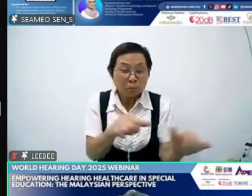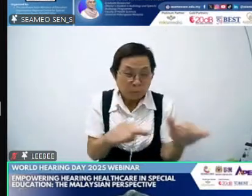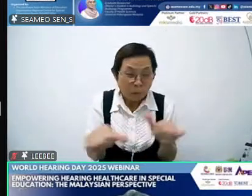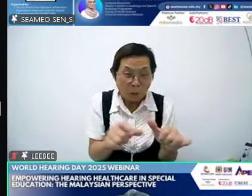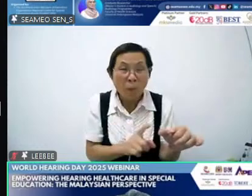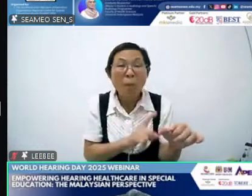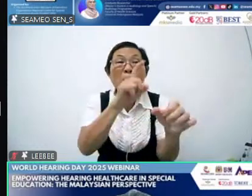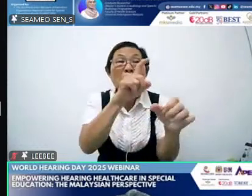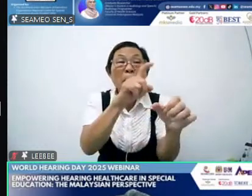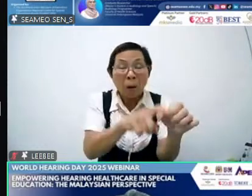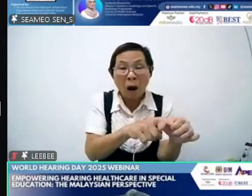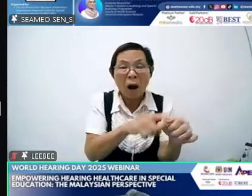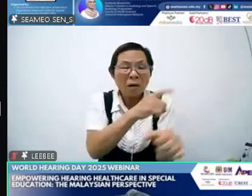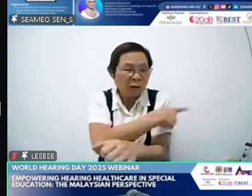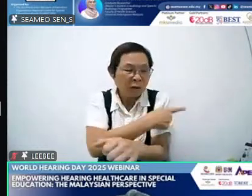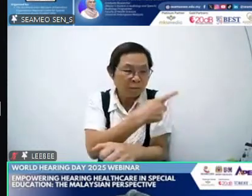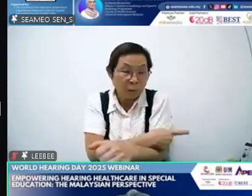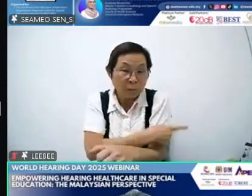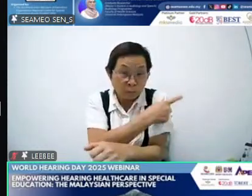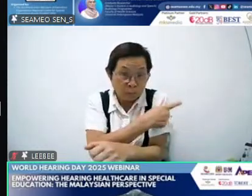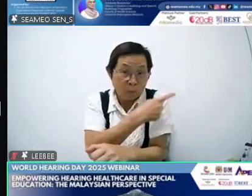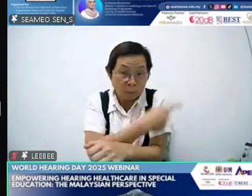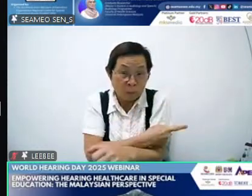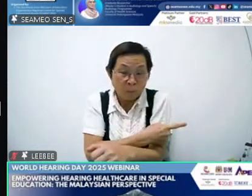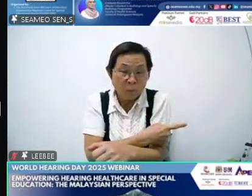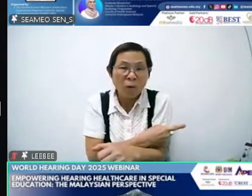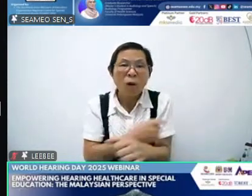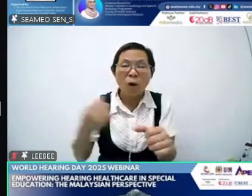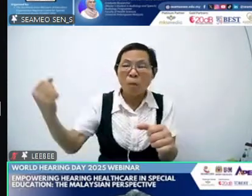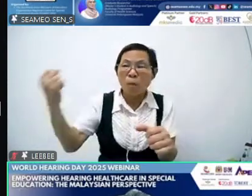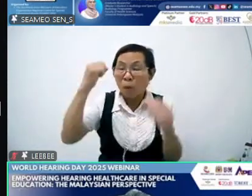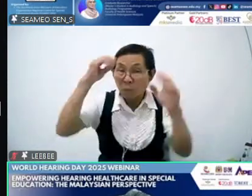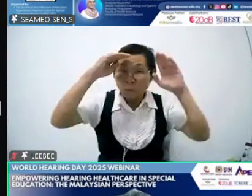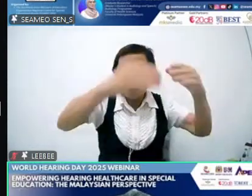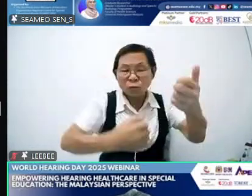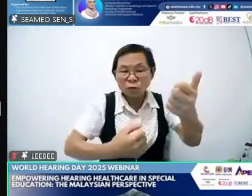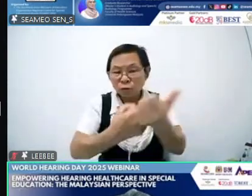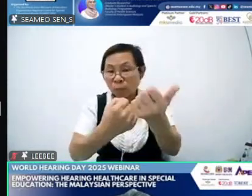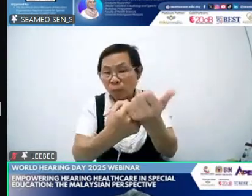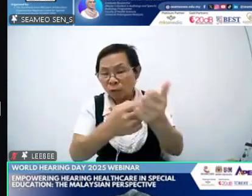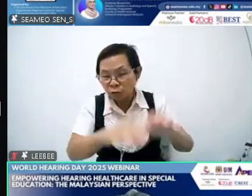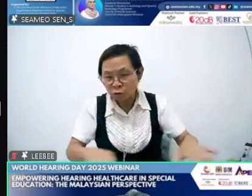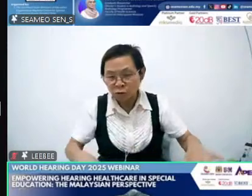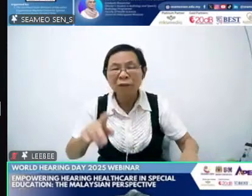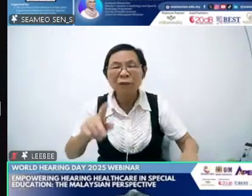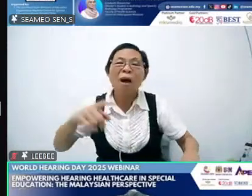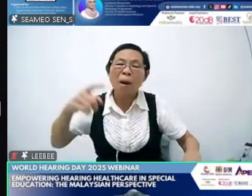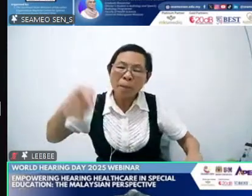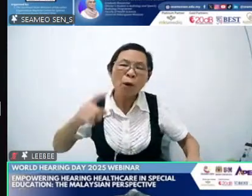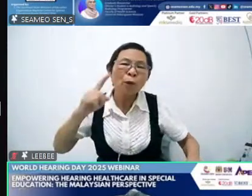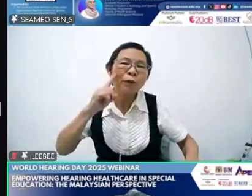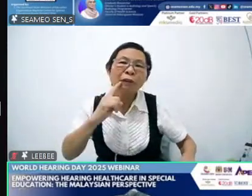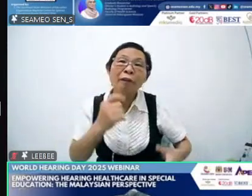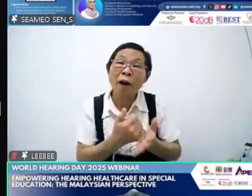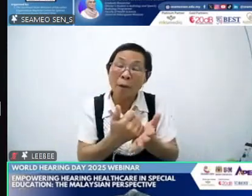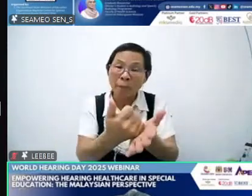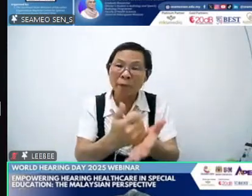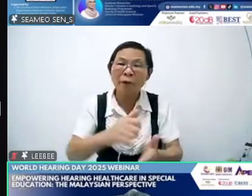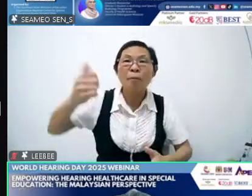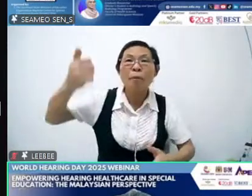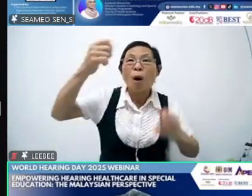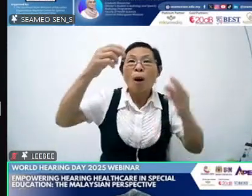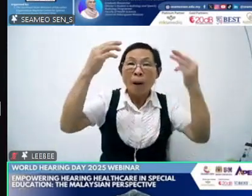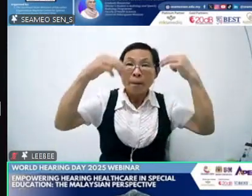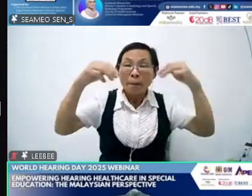practice, teaching, and research, with a strong focus on supporting children with hearing needs. She holds a Master in